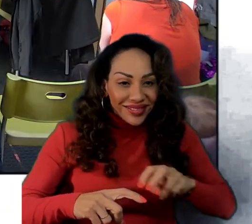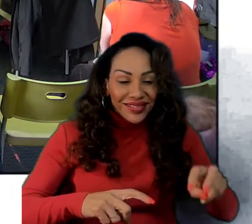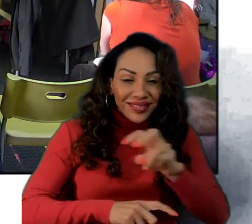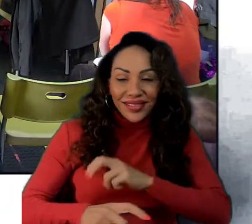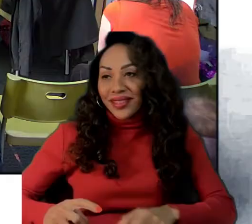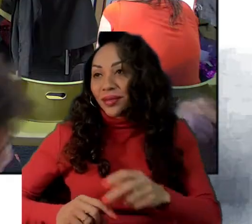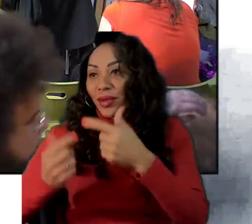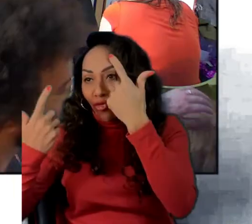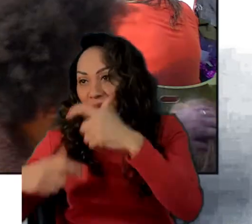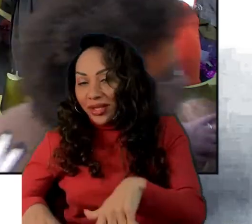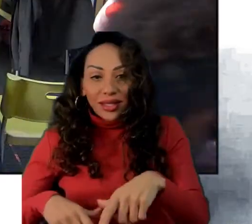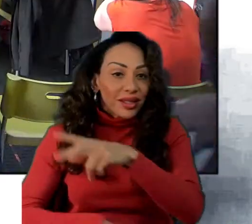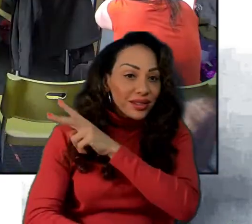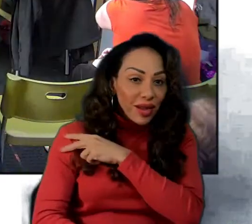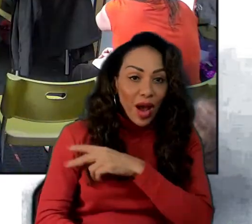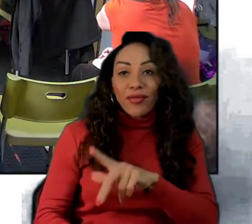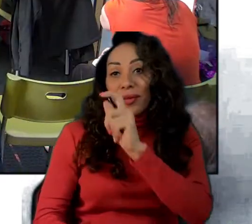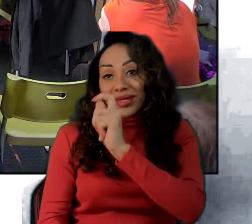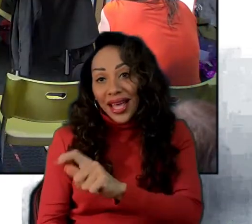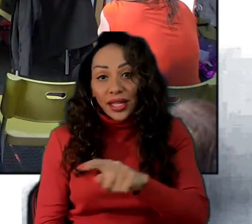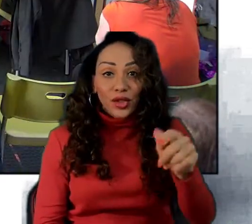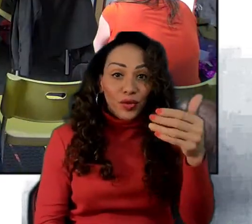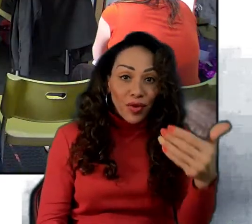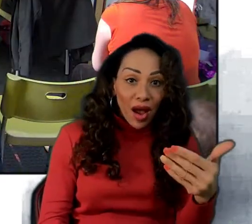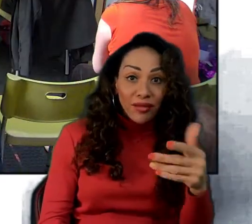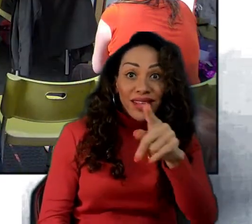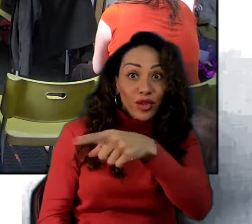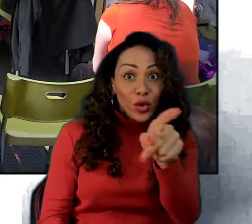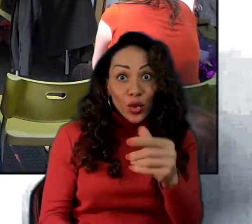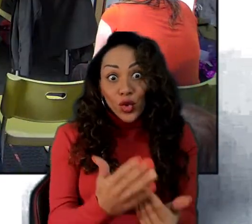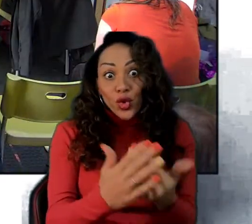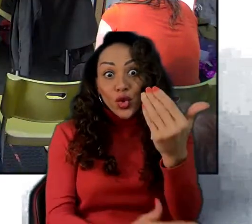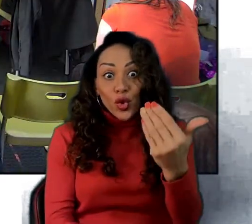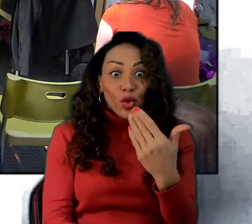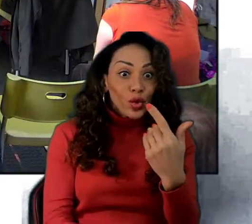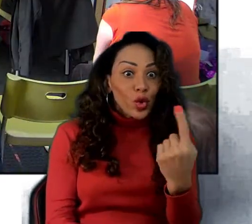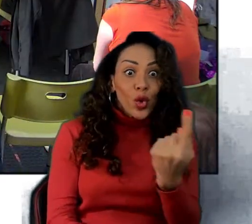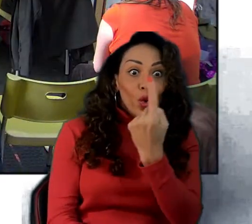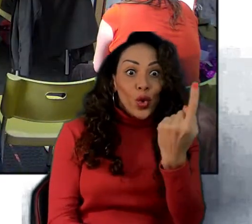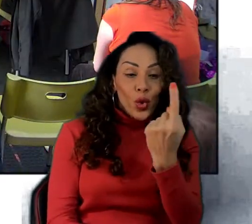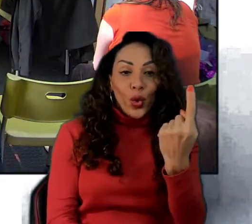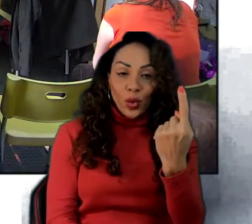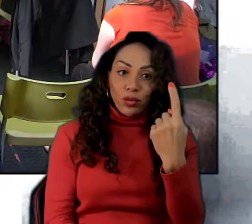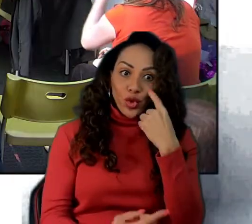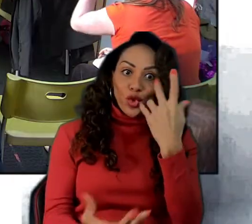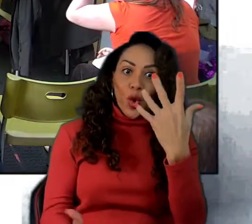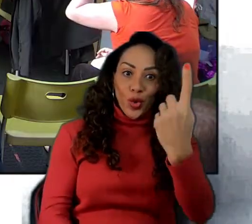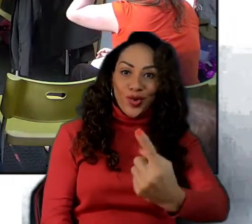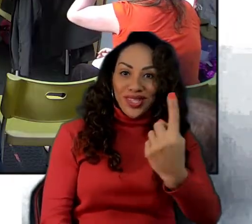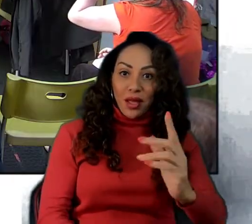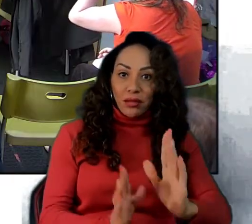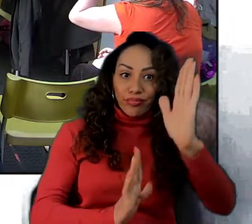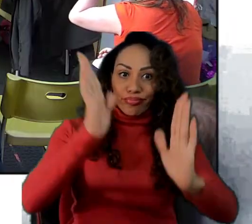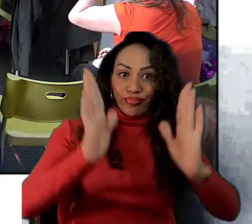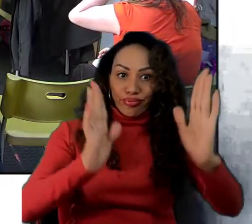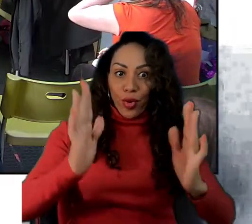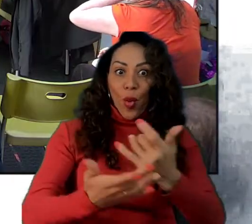5 p.m. Especially a big welcome to anyone who's new to the studio. Can anyone who's new to the studio put your hand up? Oh, wow, quite a